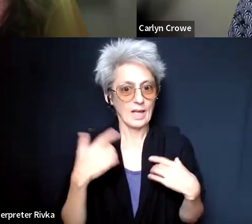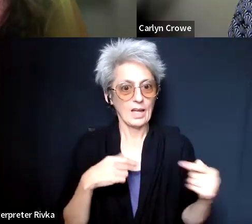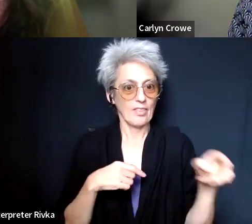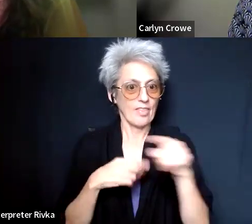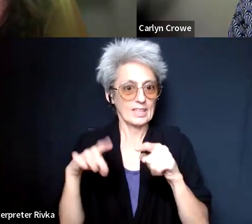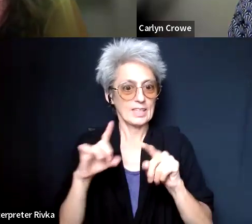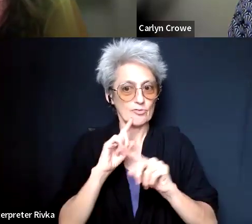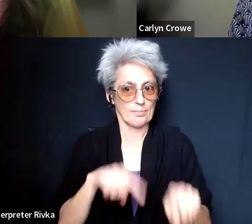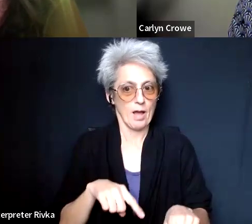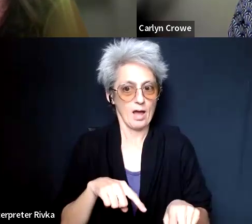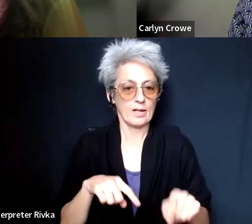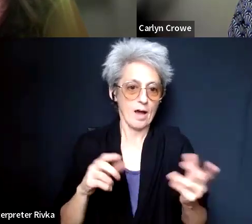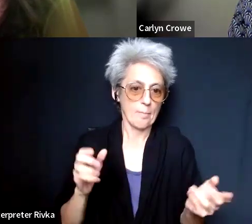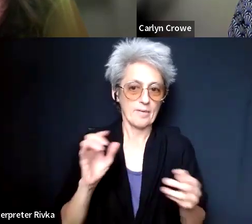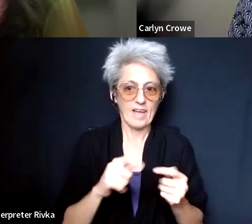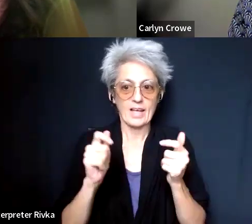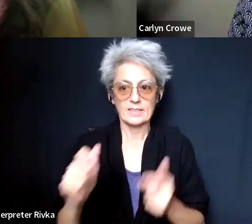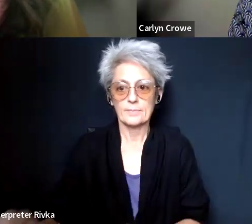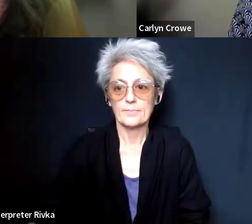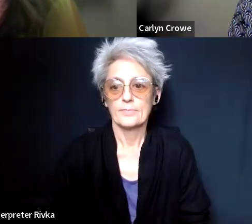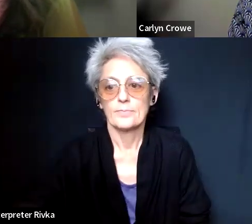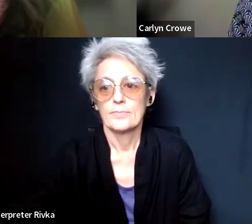respond that quickly.